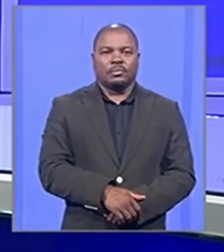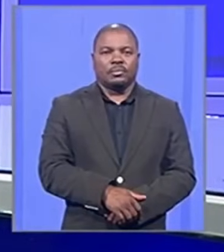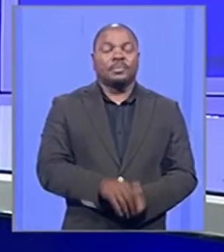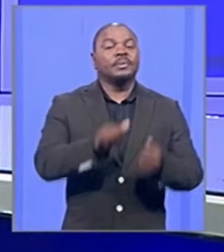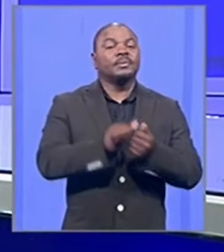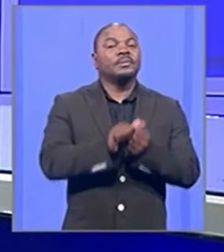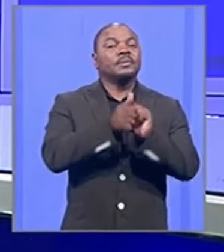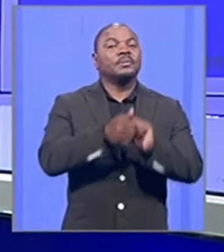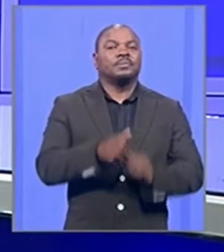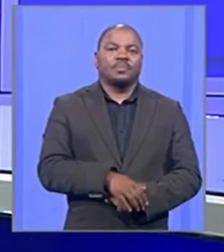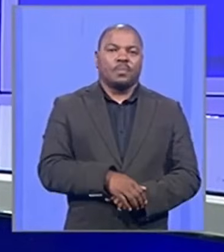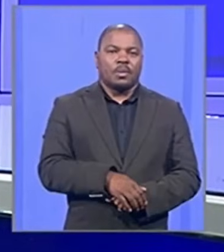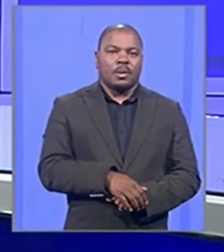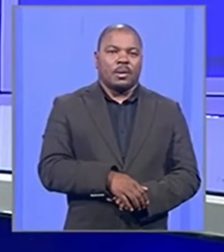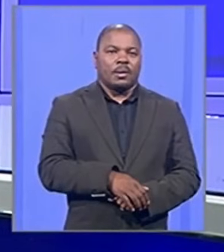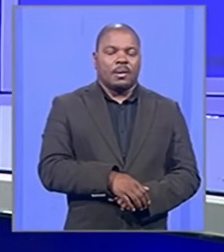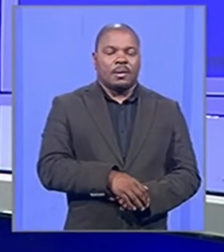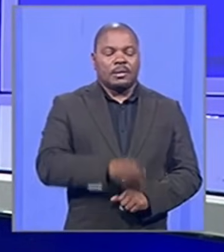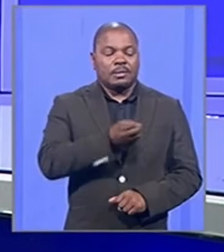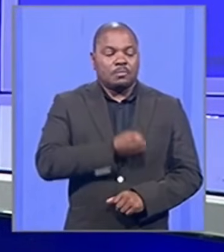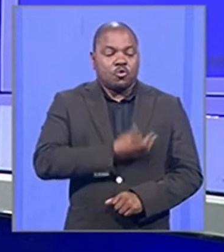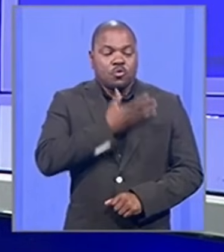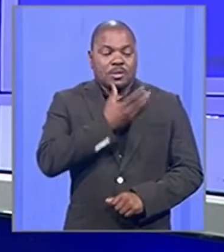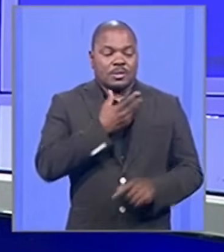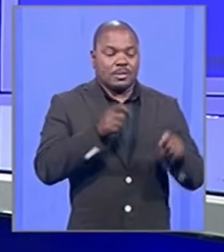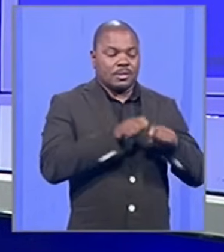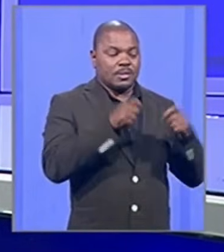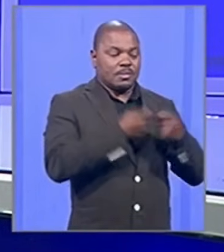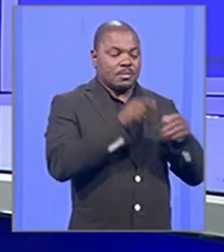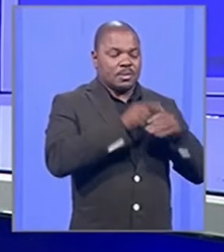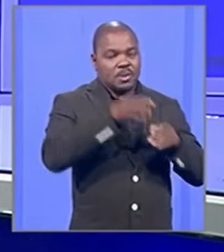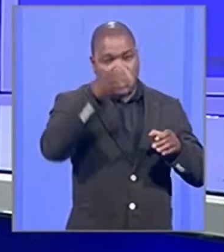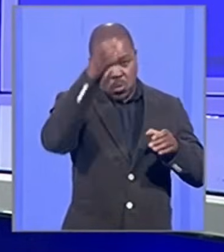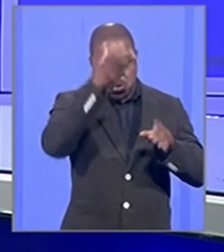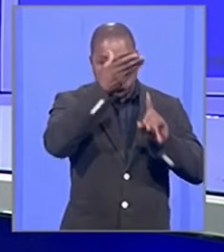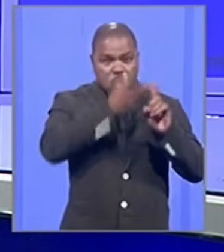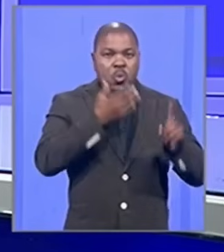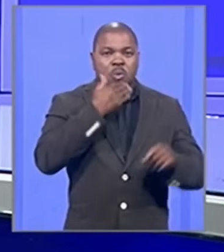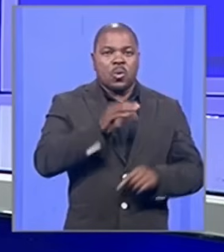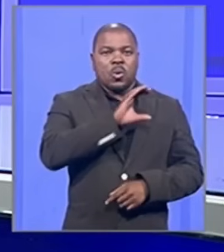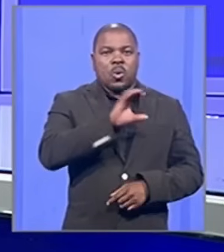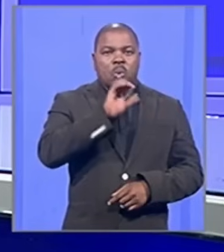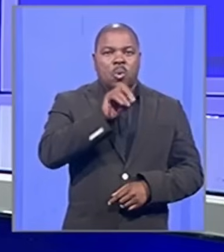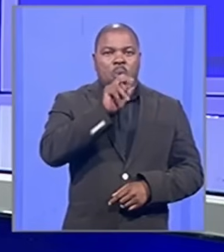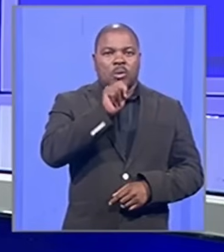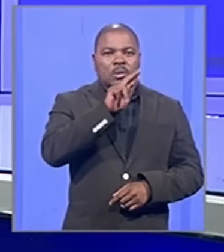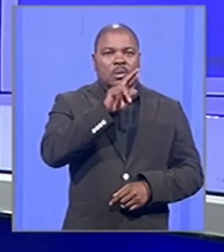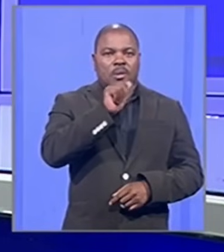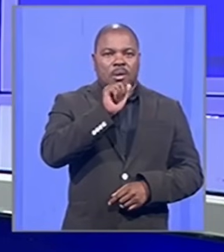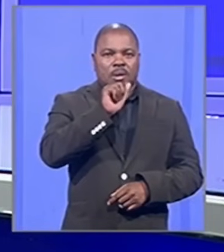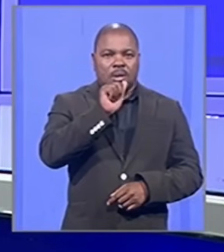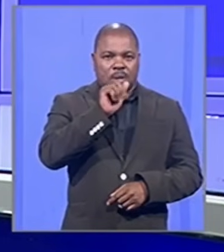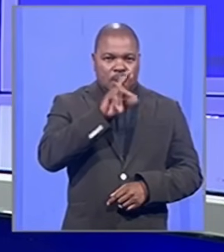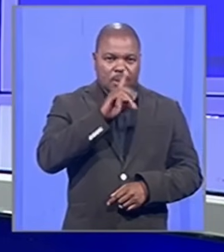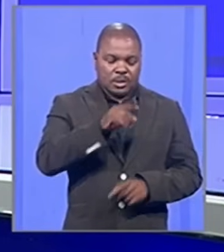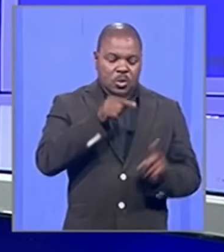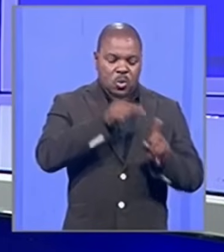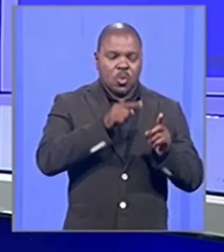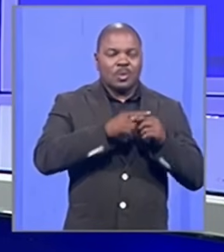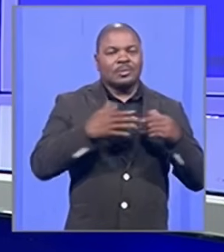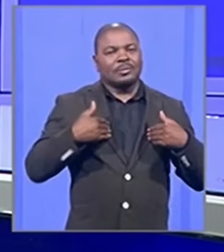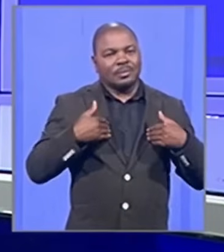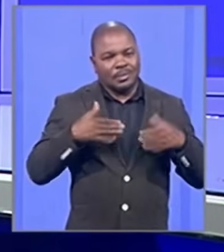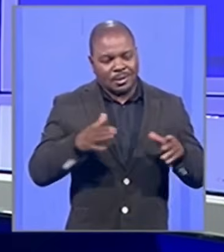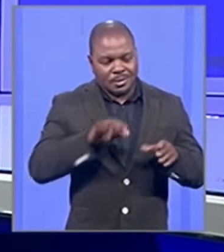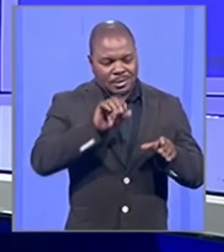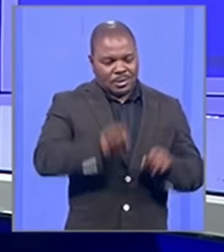Mo metshamekong mokatisi wa di-Proteas wa Red Bull Shukri Conrad o simolotse paka ya gagwe mo setlhopheng